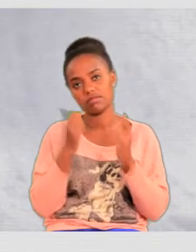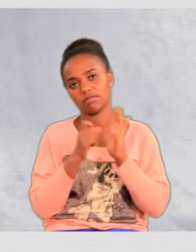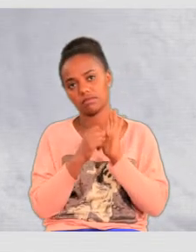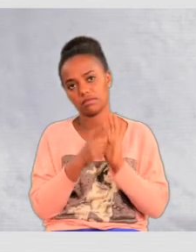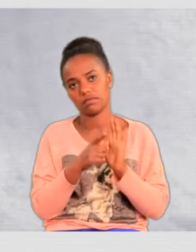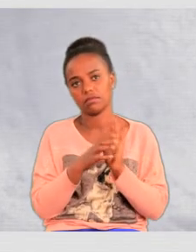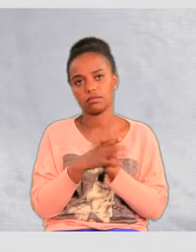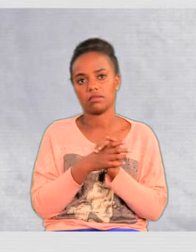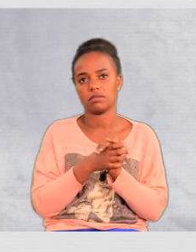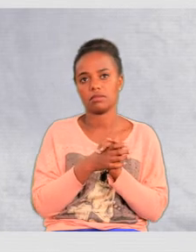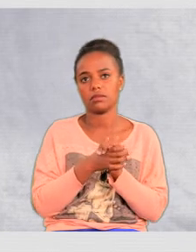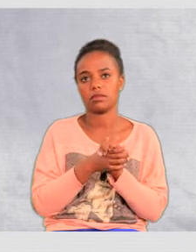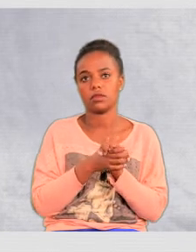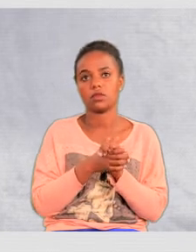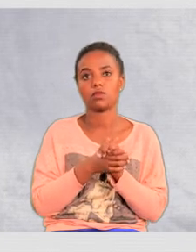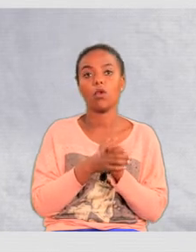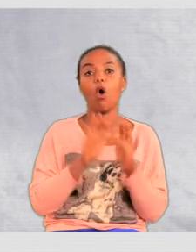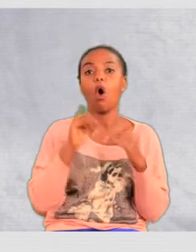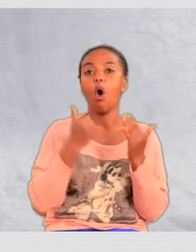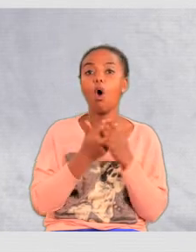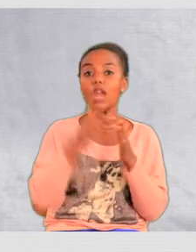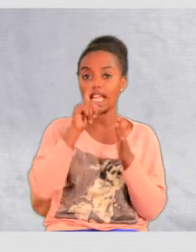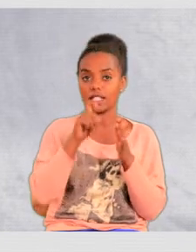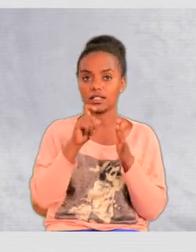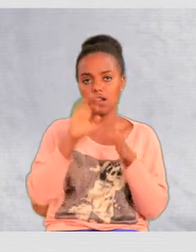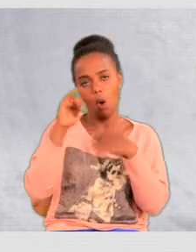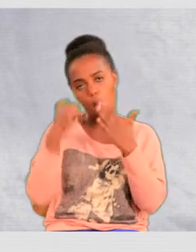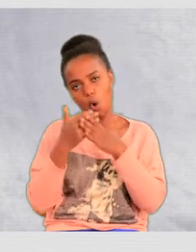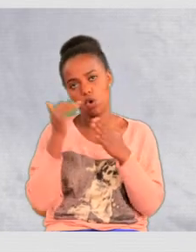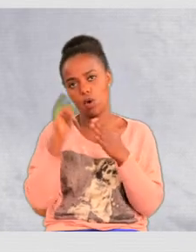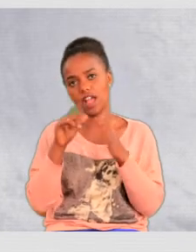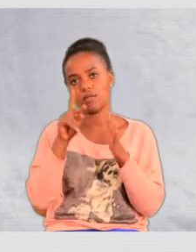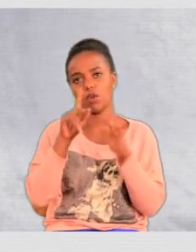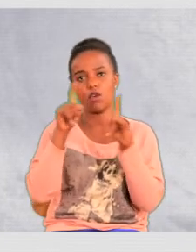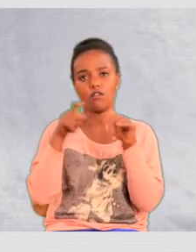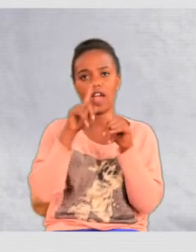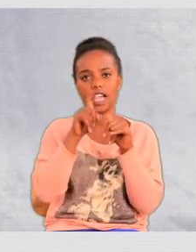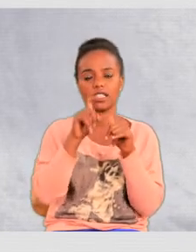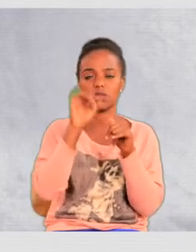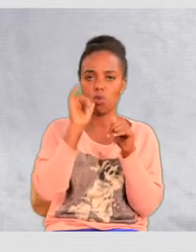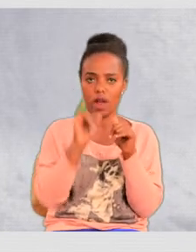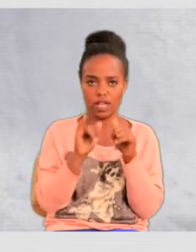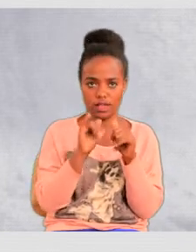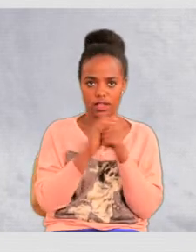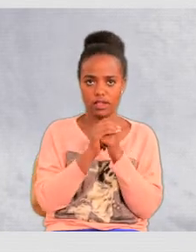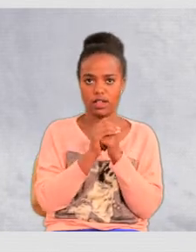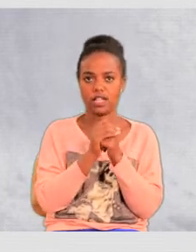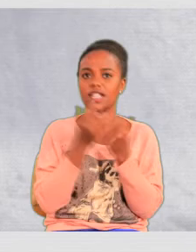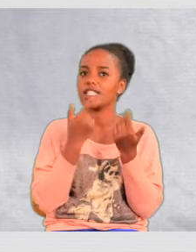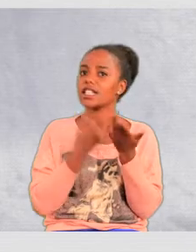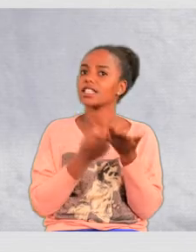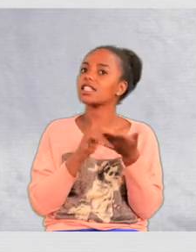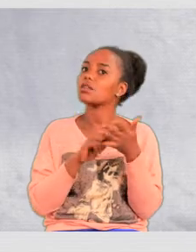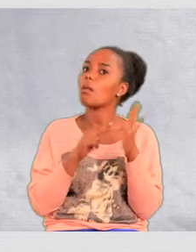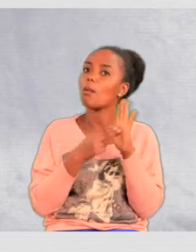one. For all x, for all y, p of xy. This